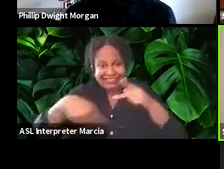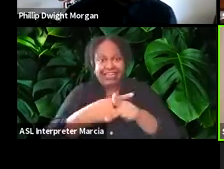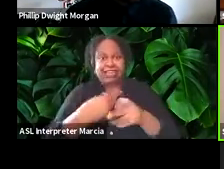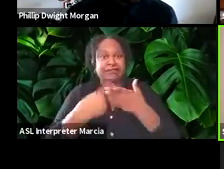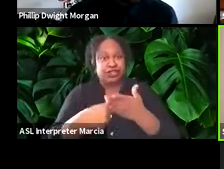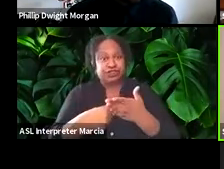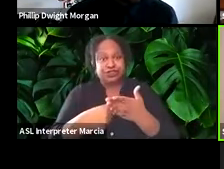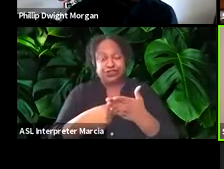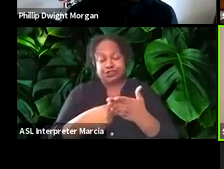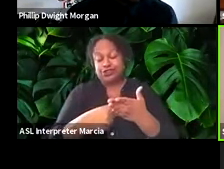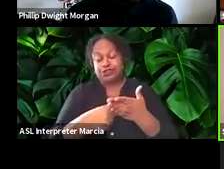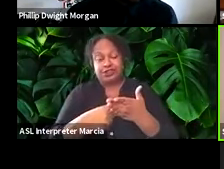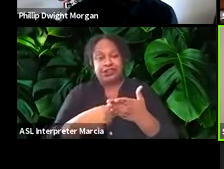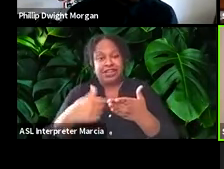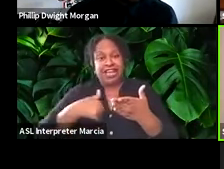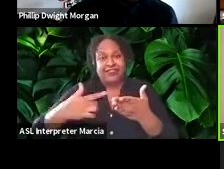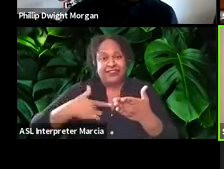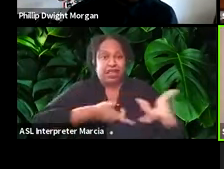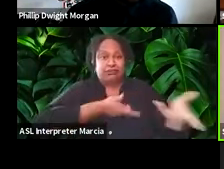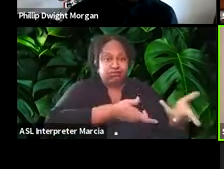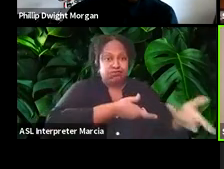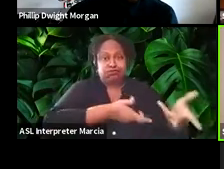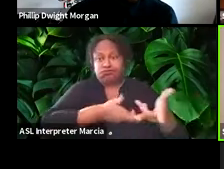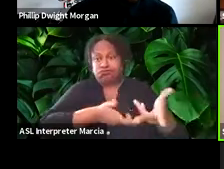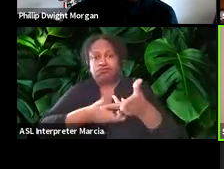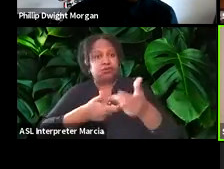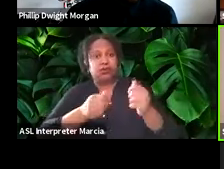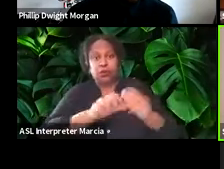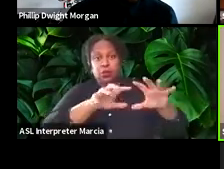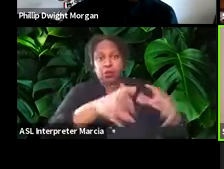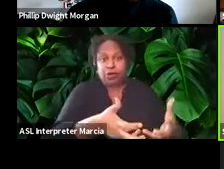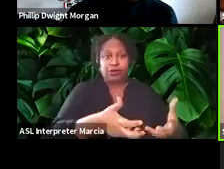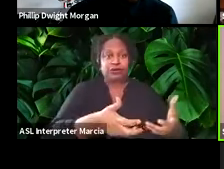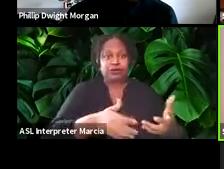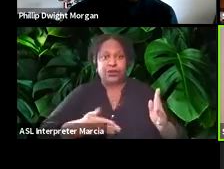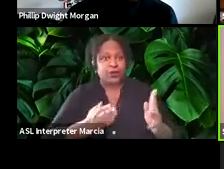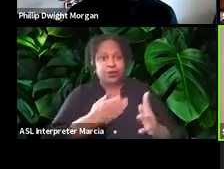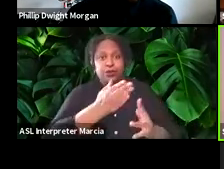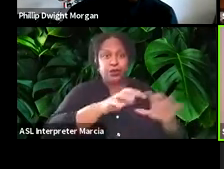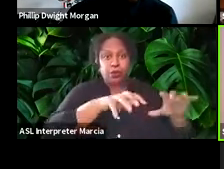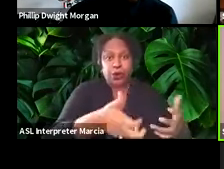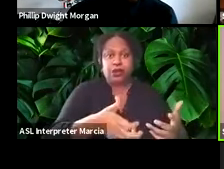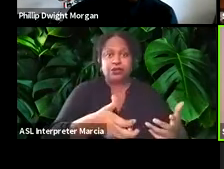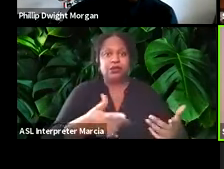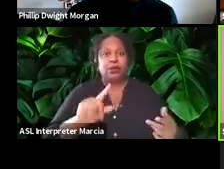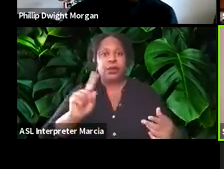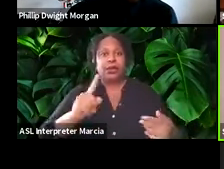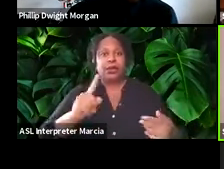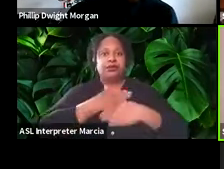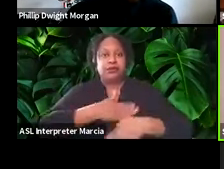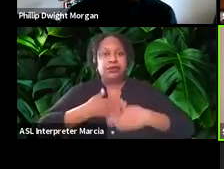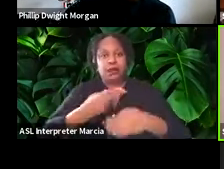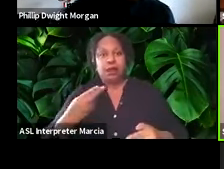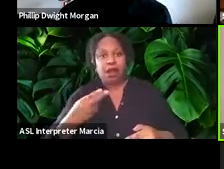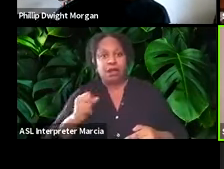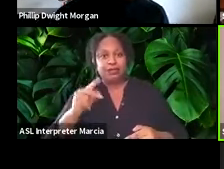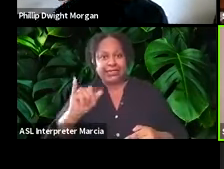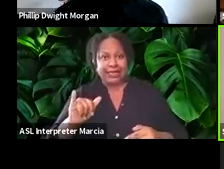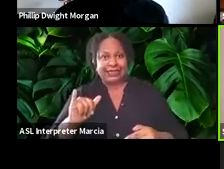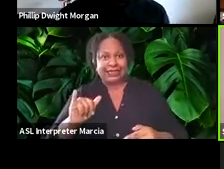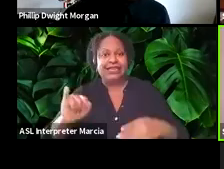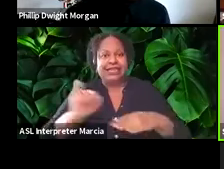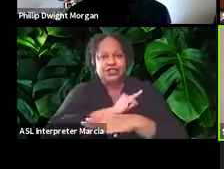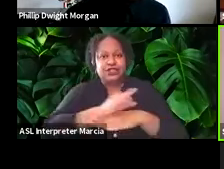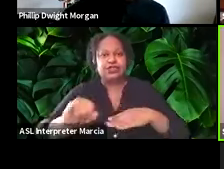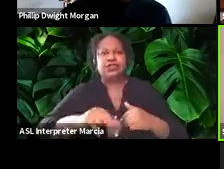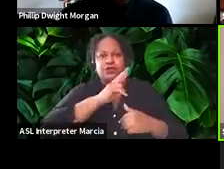that I feel like I've been having throughout the world, navigating the world in the hospitality industry, an industry that has for